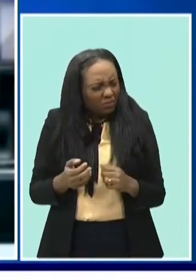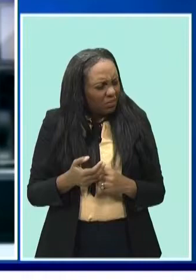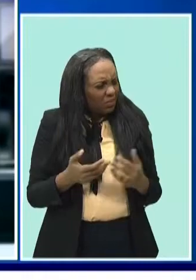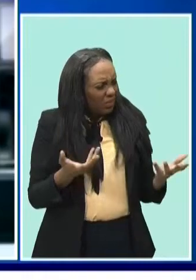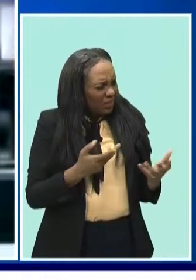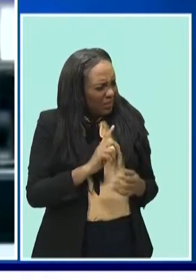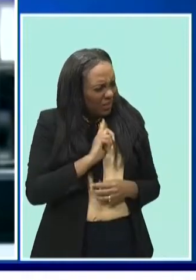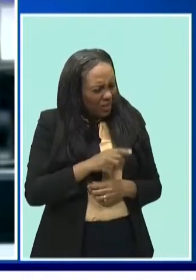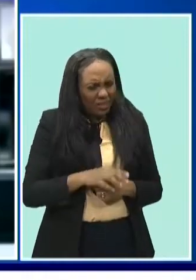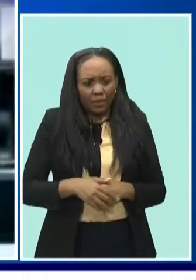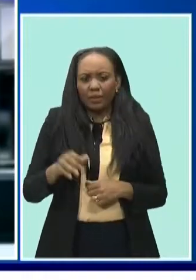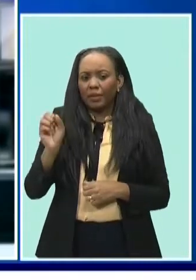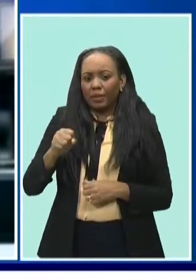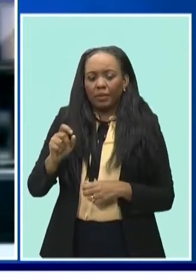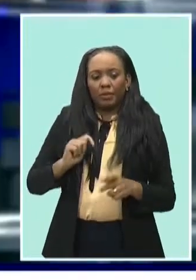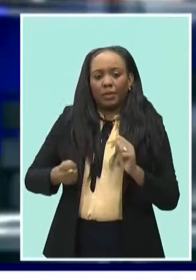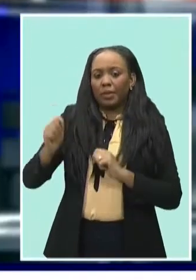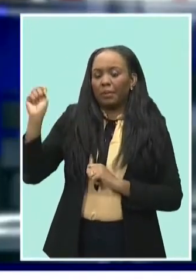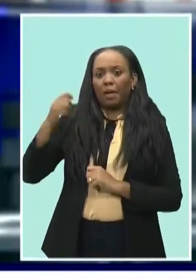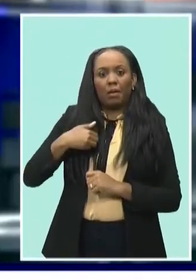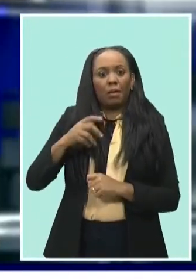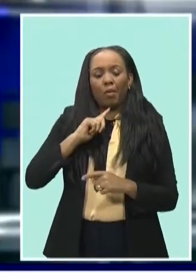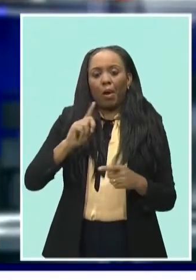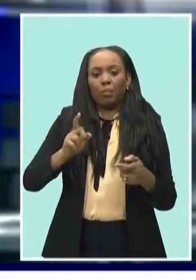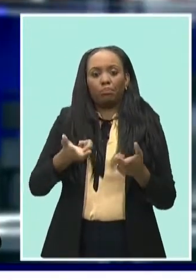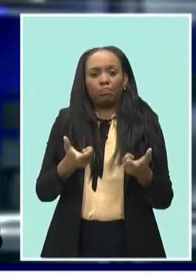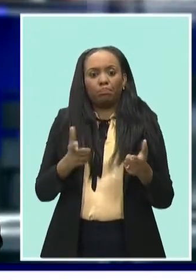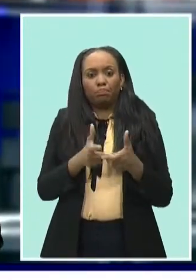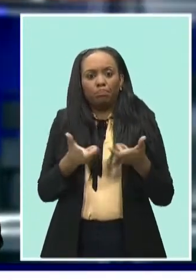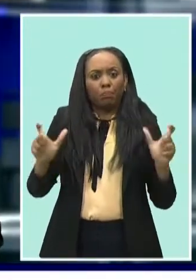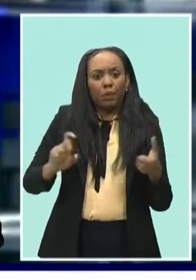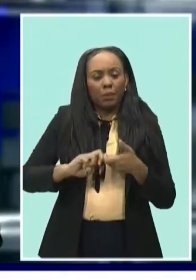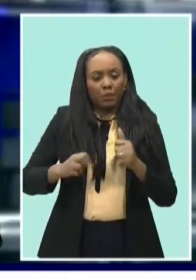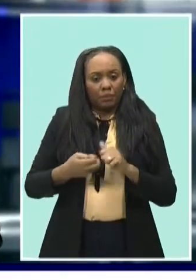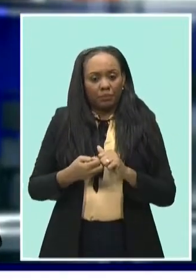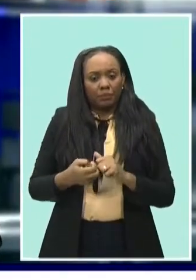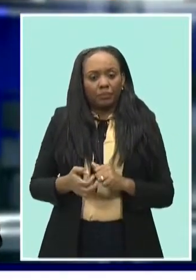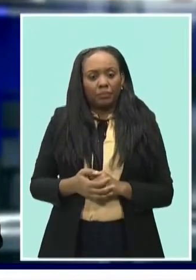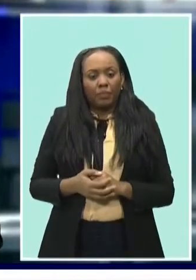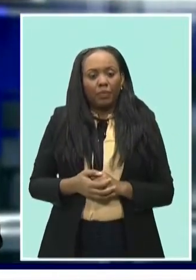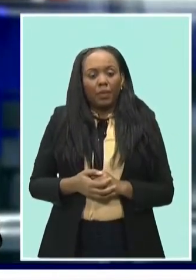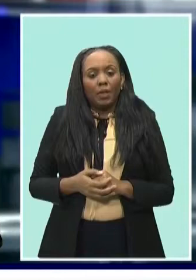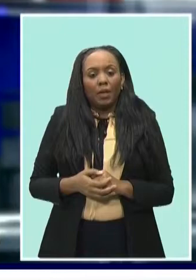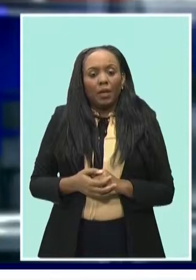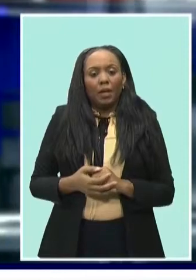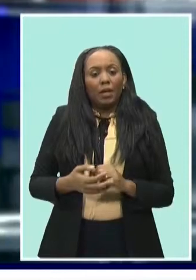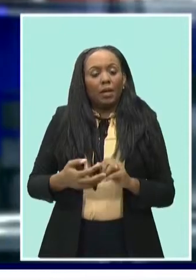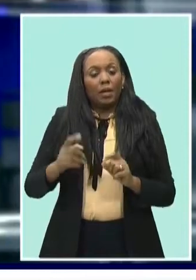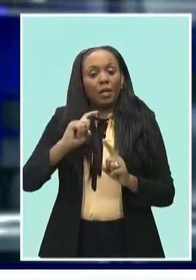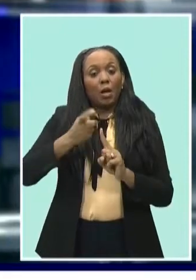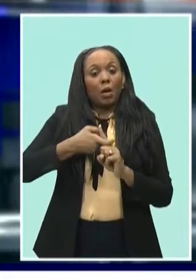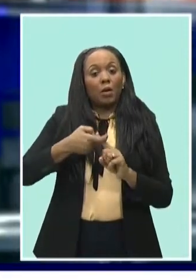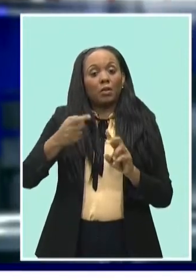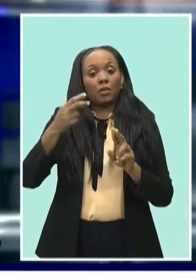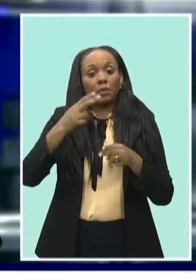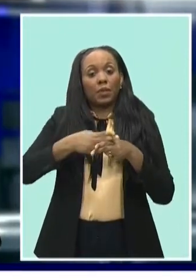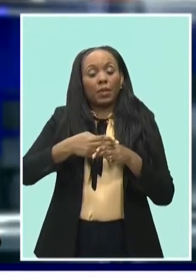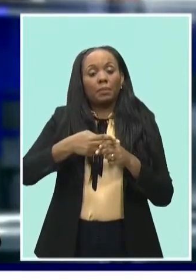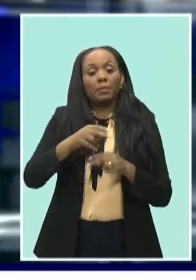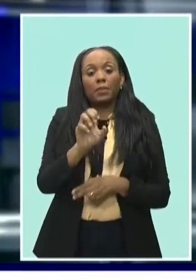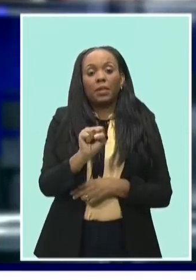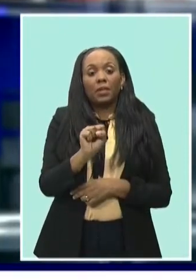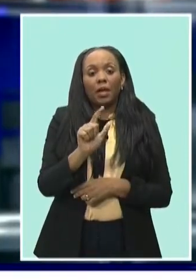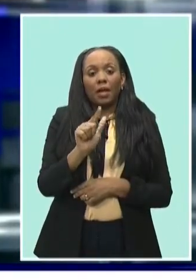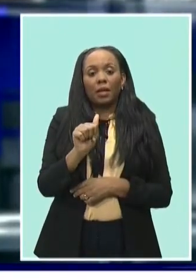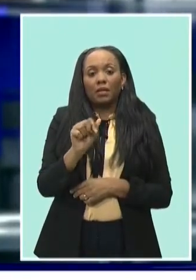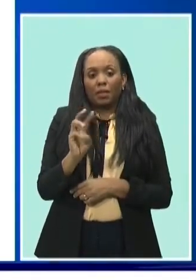very real concern in neighboring Trinidad and Tobago. In fact, the representatives of condom brand Slam were so concerned they